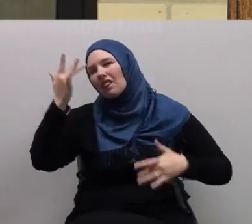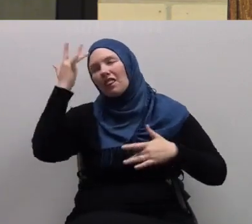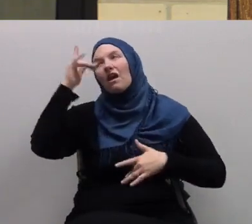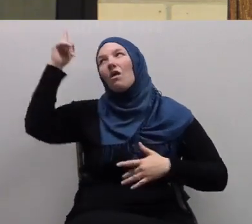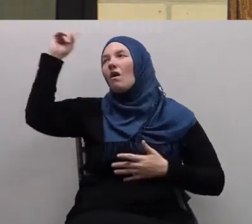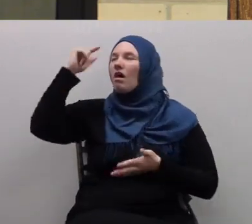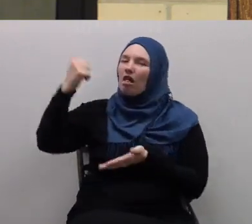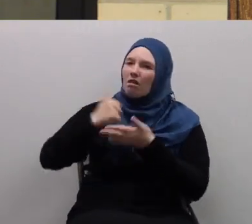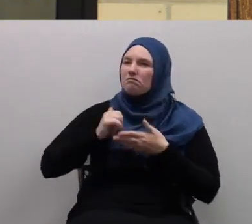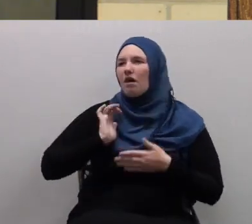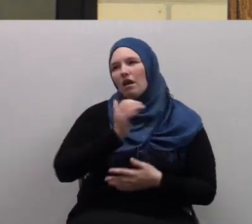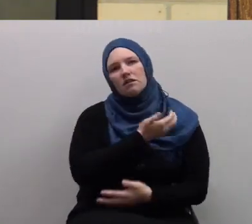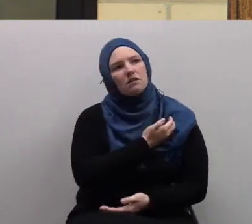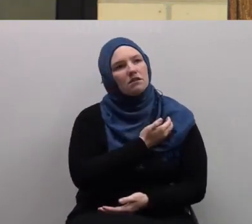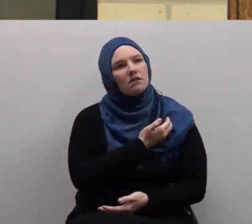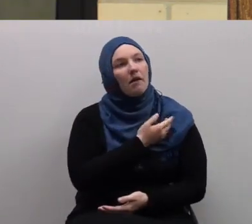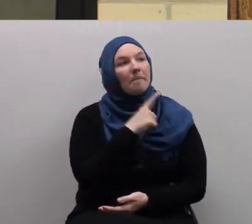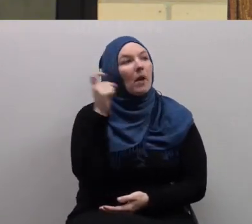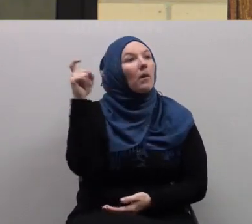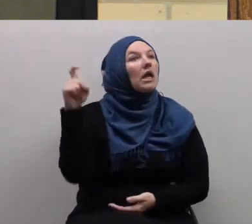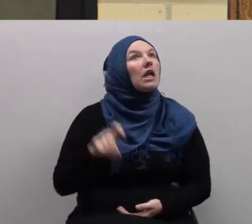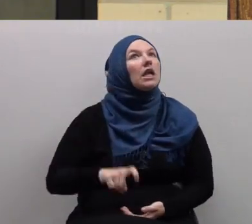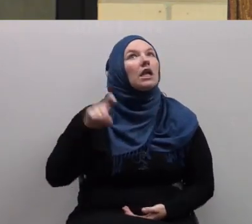cure because we are desperate.